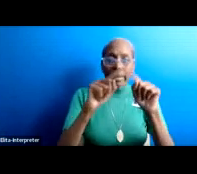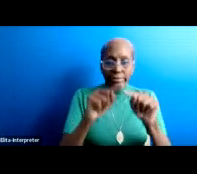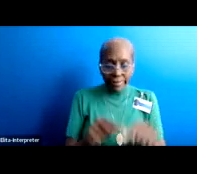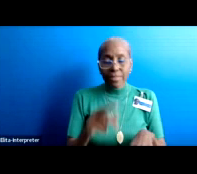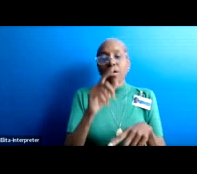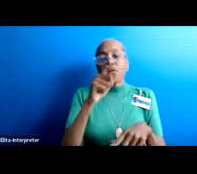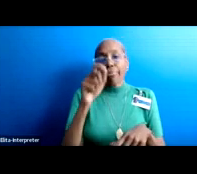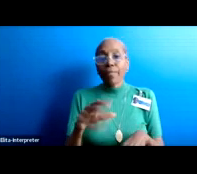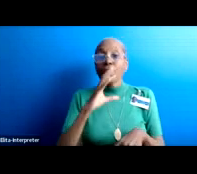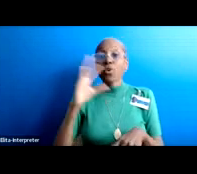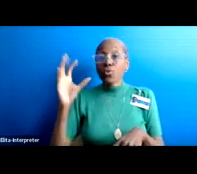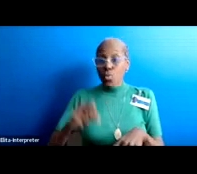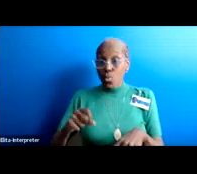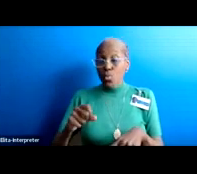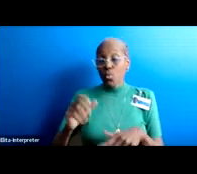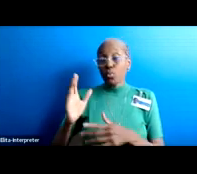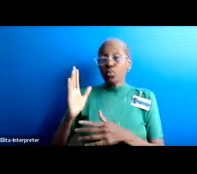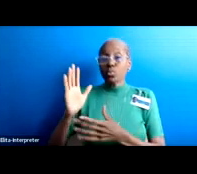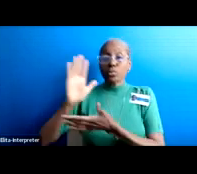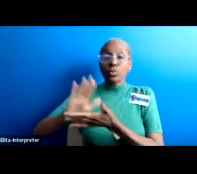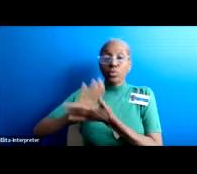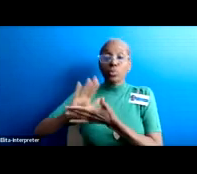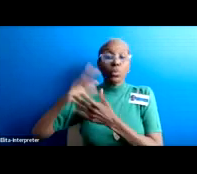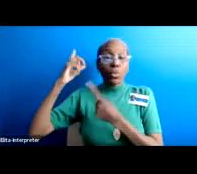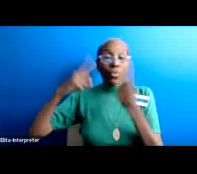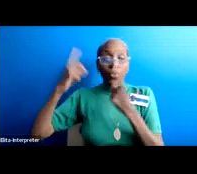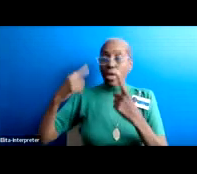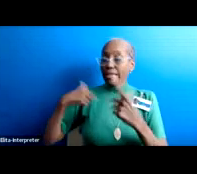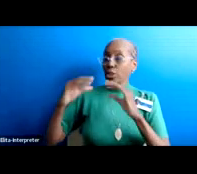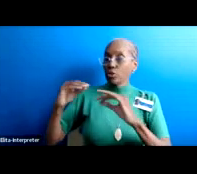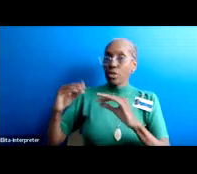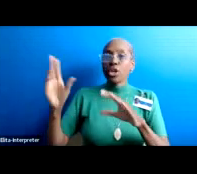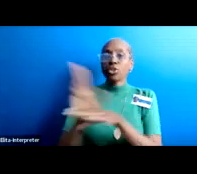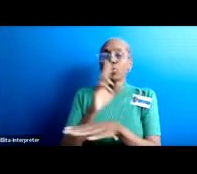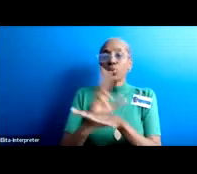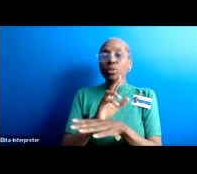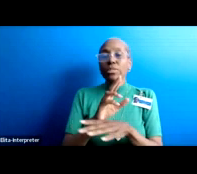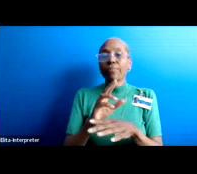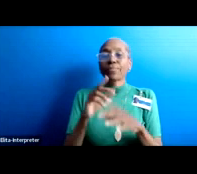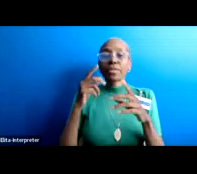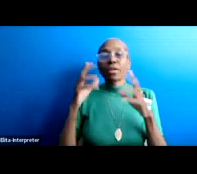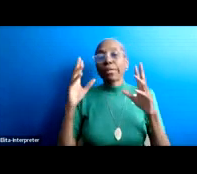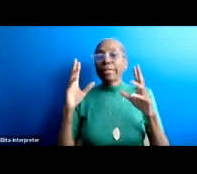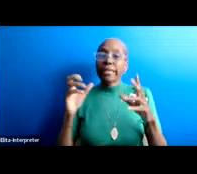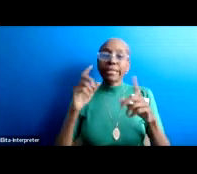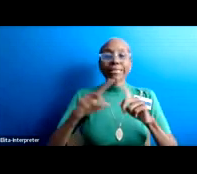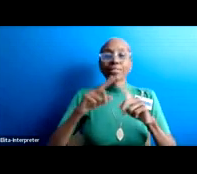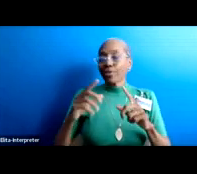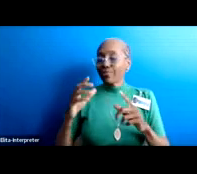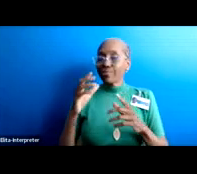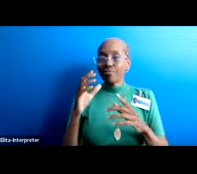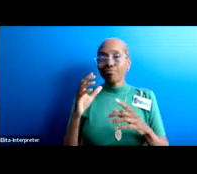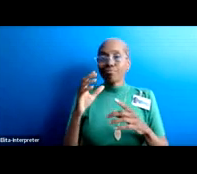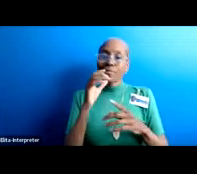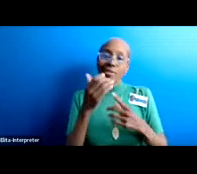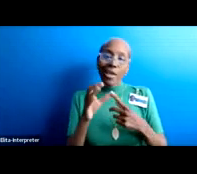The sort of old school of thought, or the thought process that I was taught in school, was to utilize these character font